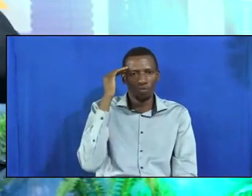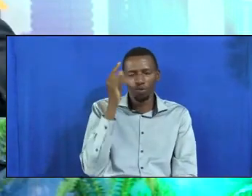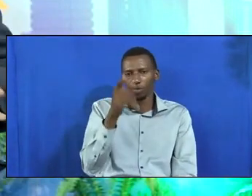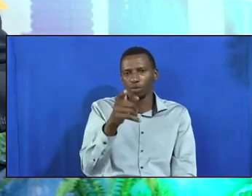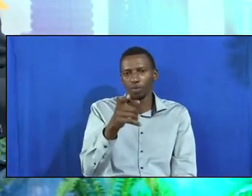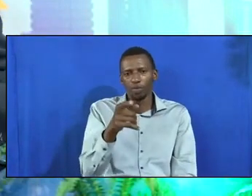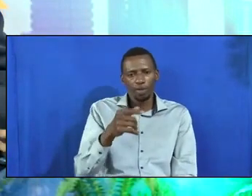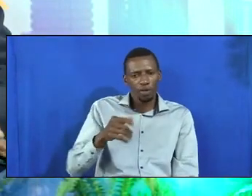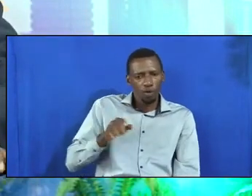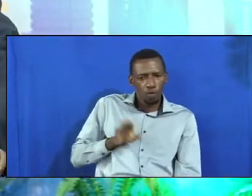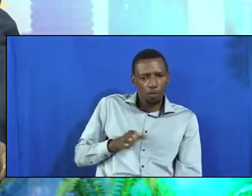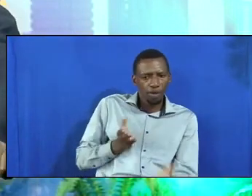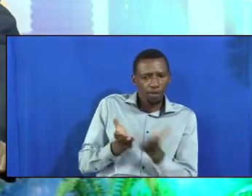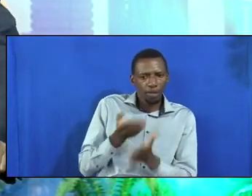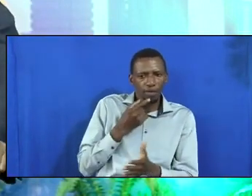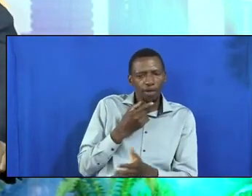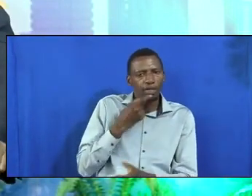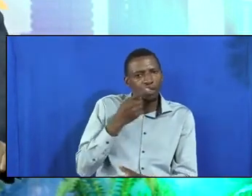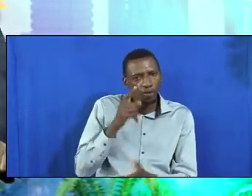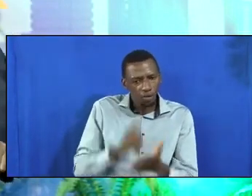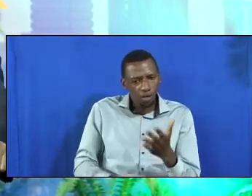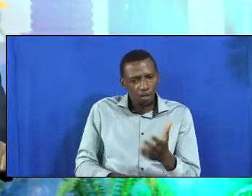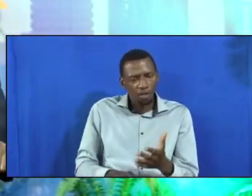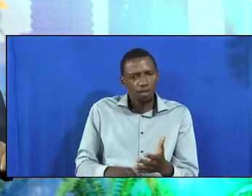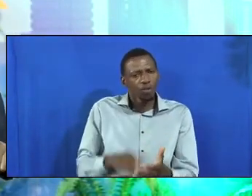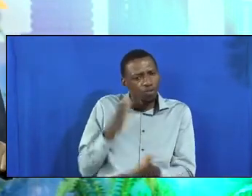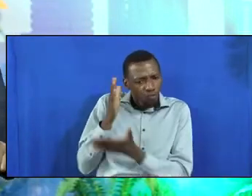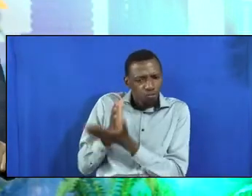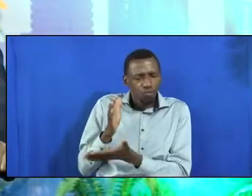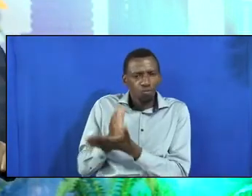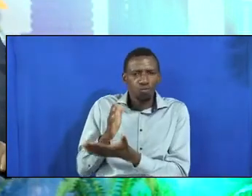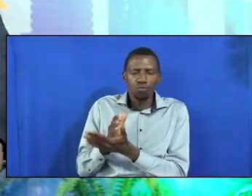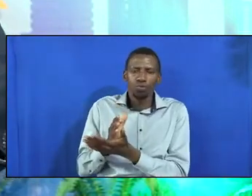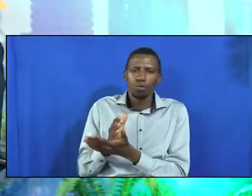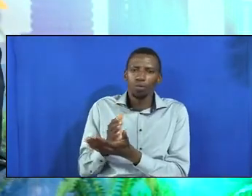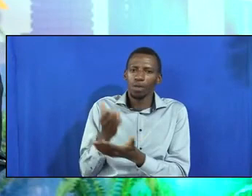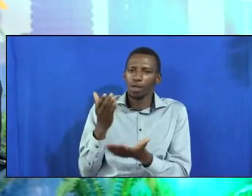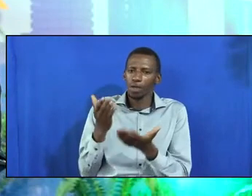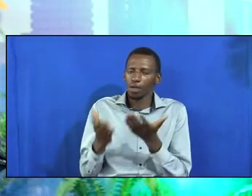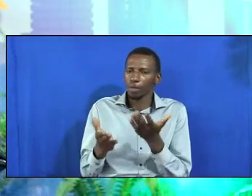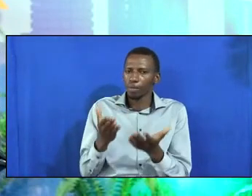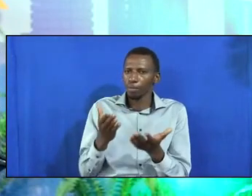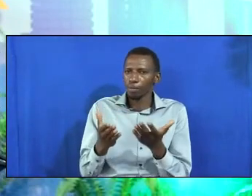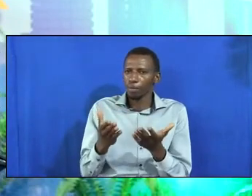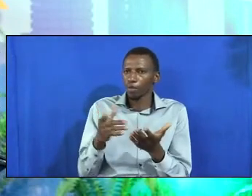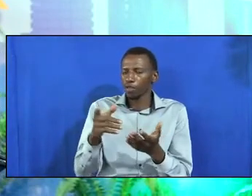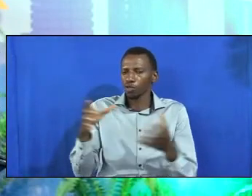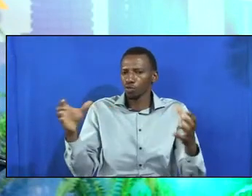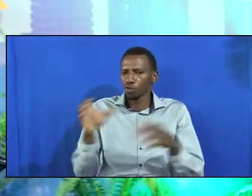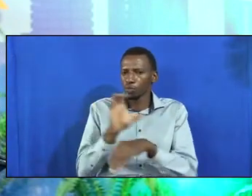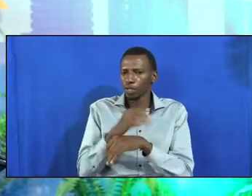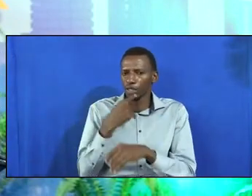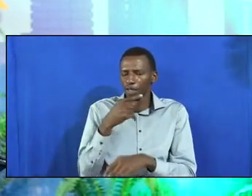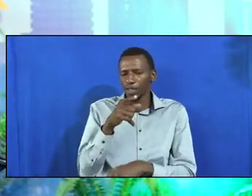She insisted, until they said then, it cannot be Peter, then you have seen a ghost of